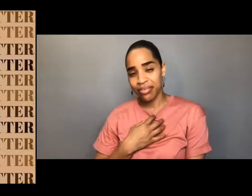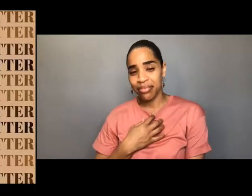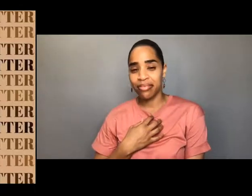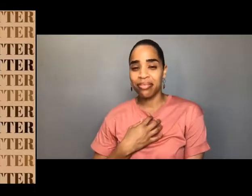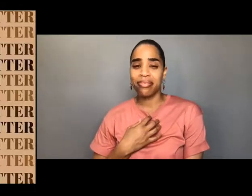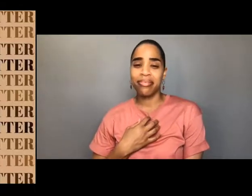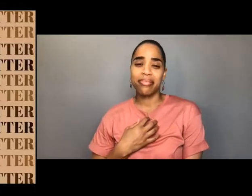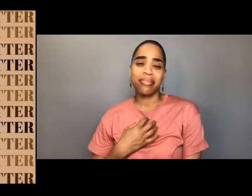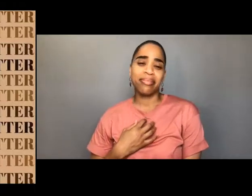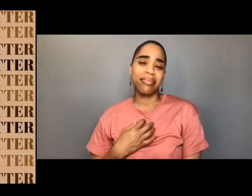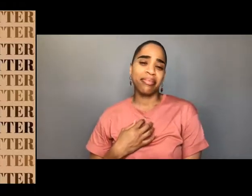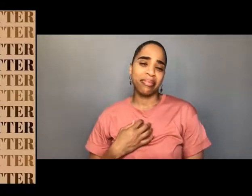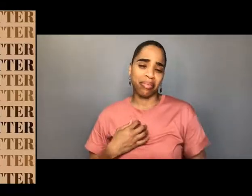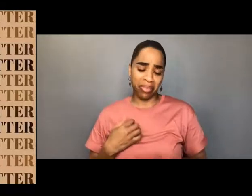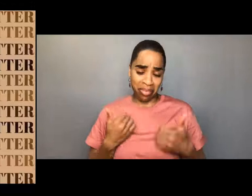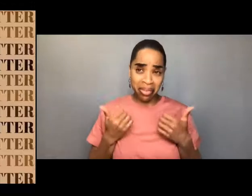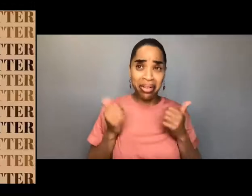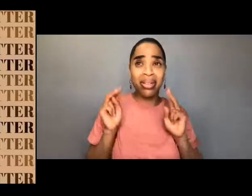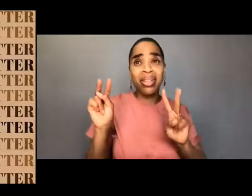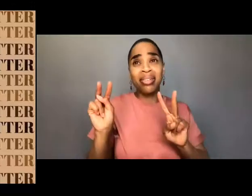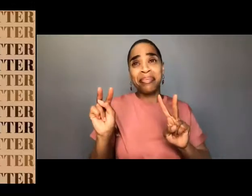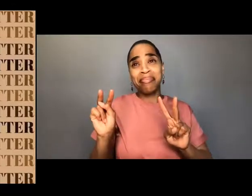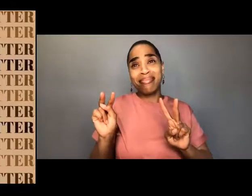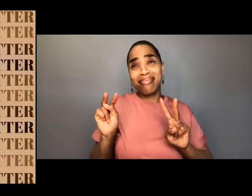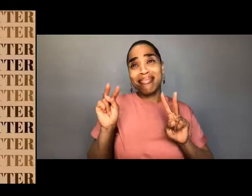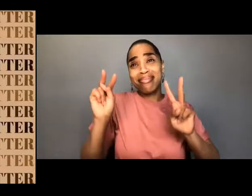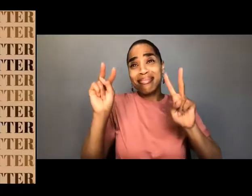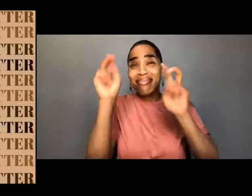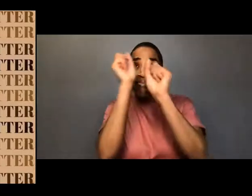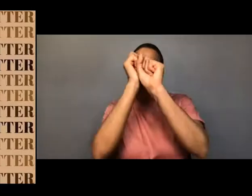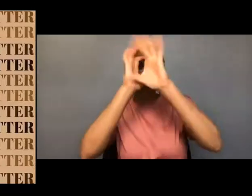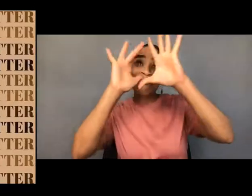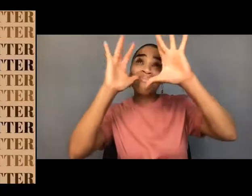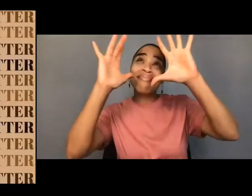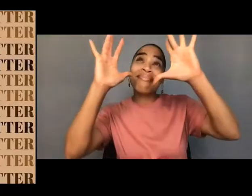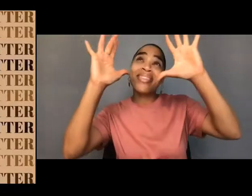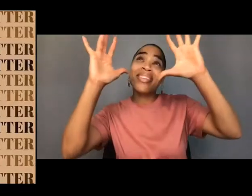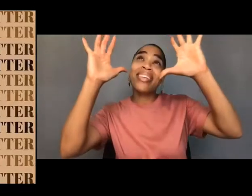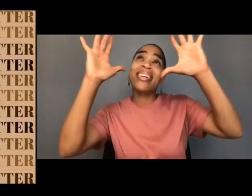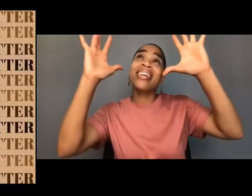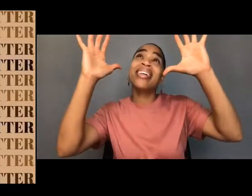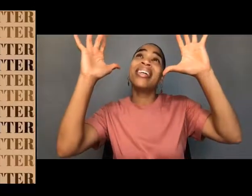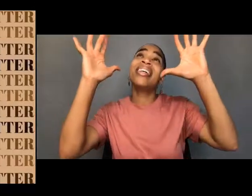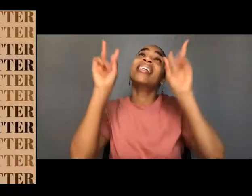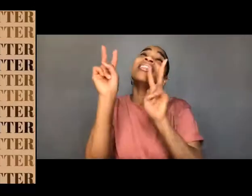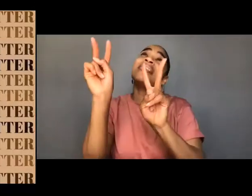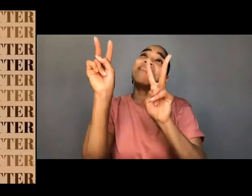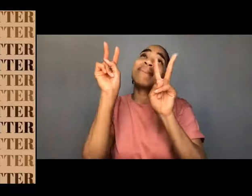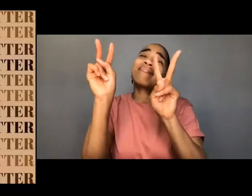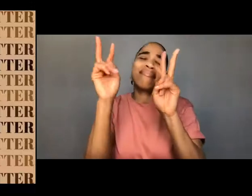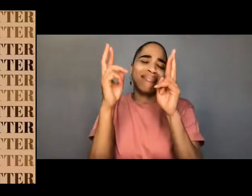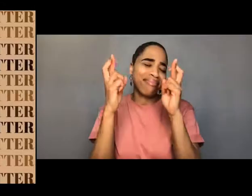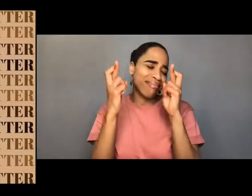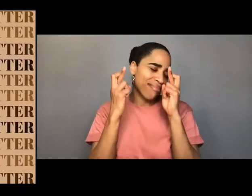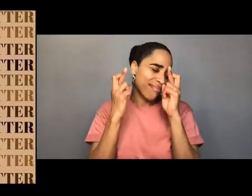I'm building my hopes up like presents unopened till then.